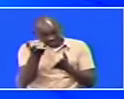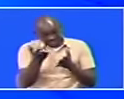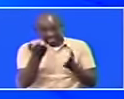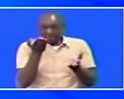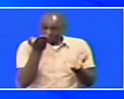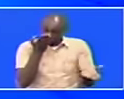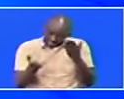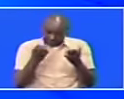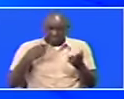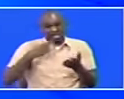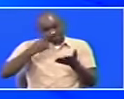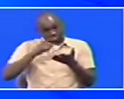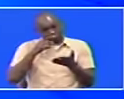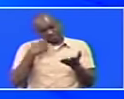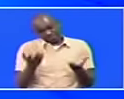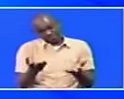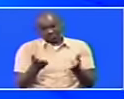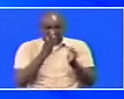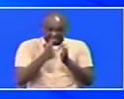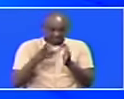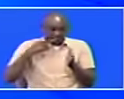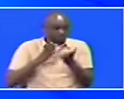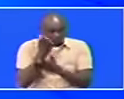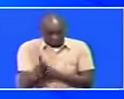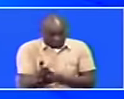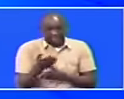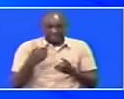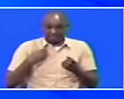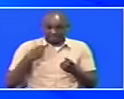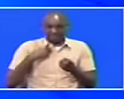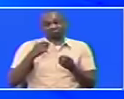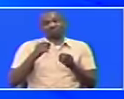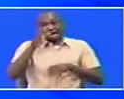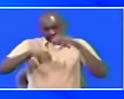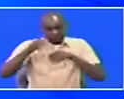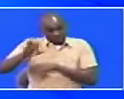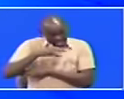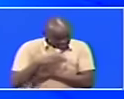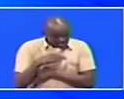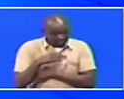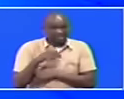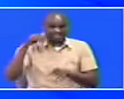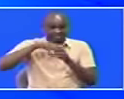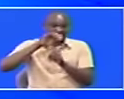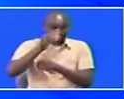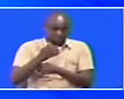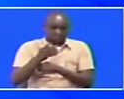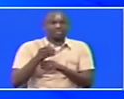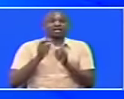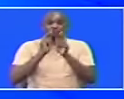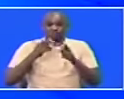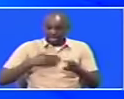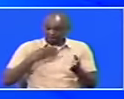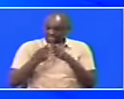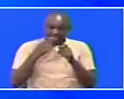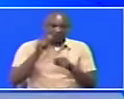possibly approve the rail passing through the world's only national park within a city. Timothy Otieno has